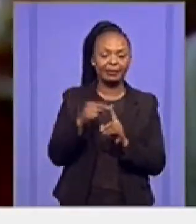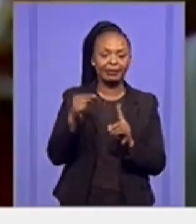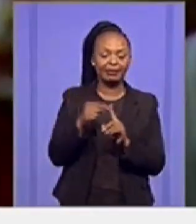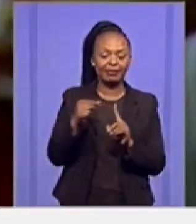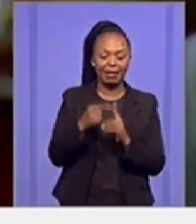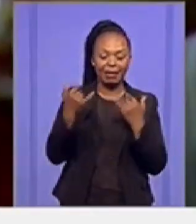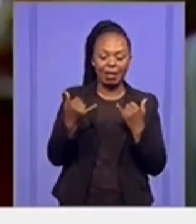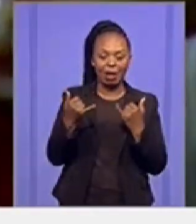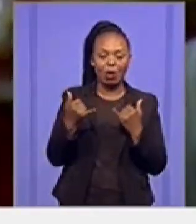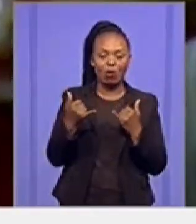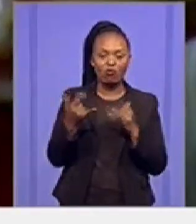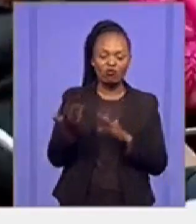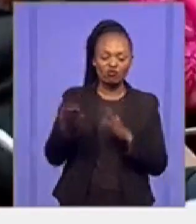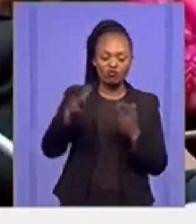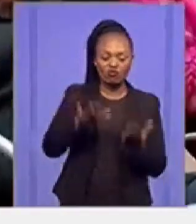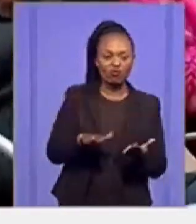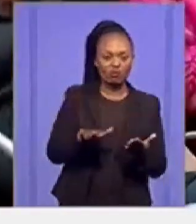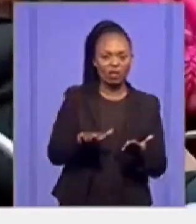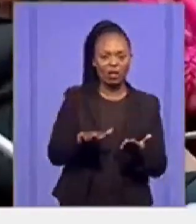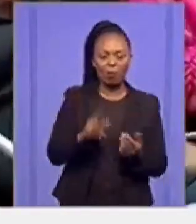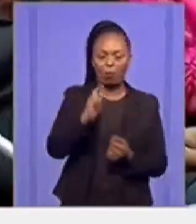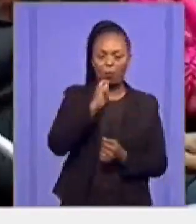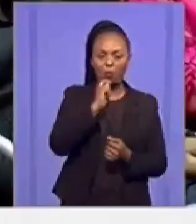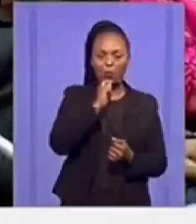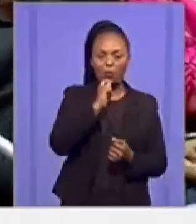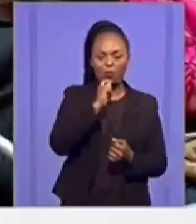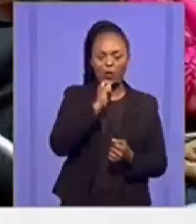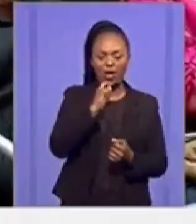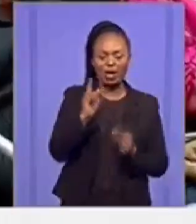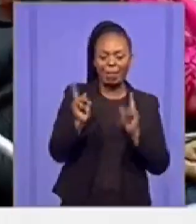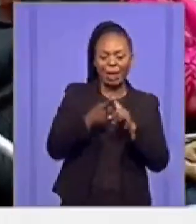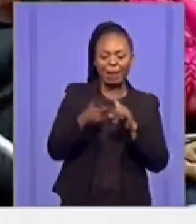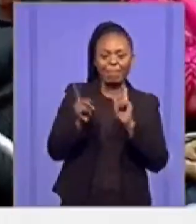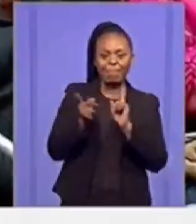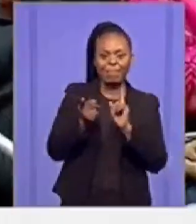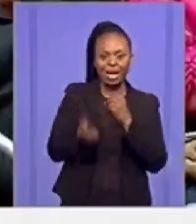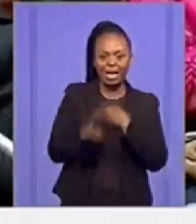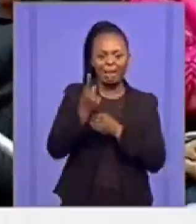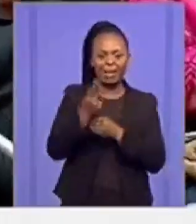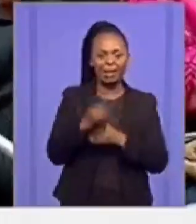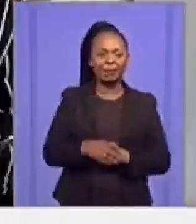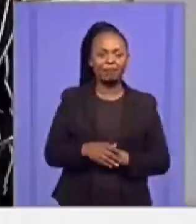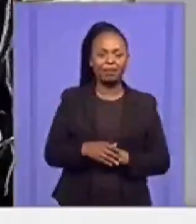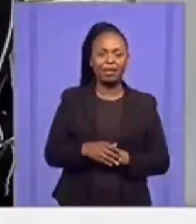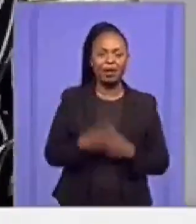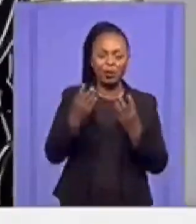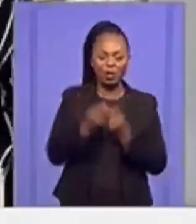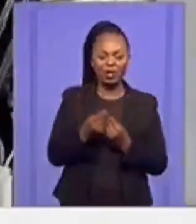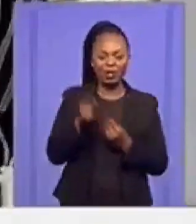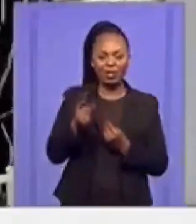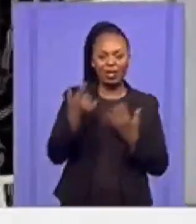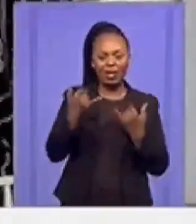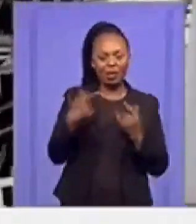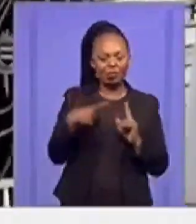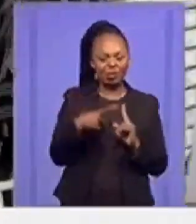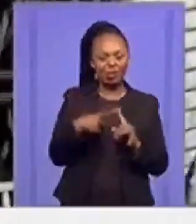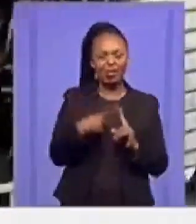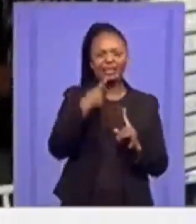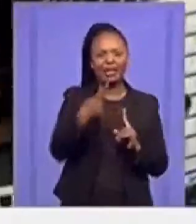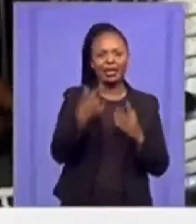a tle a lahlelwe ke bophelo ba hae kotsing eo ya koloi mme e se le ka makgetlo he yena Tate Magwe ya Freistata a ntse a bua